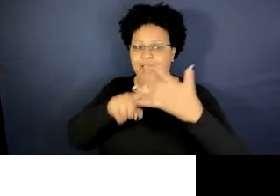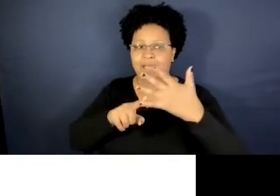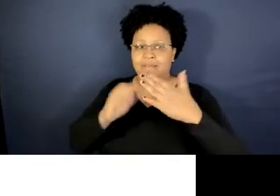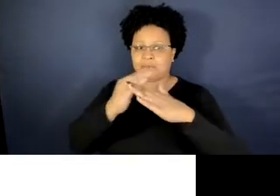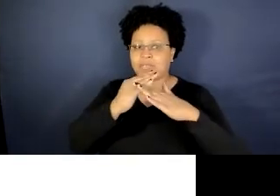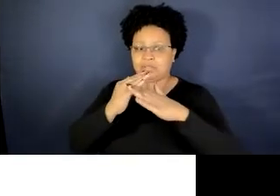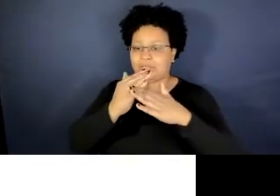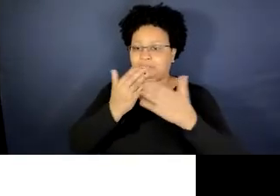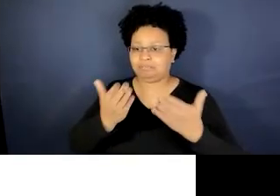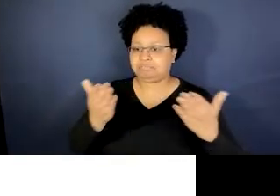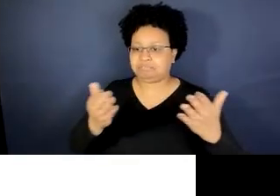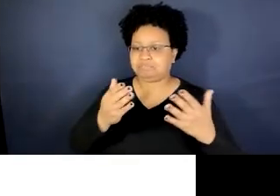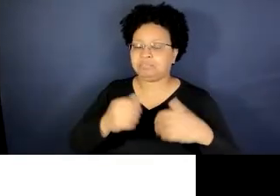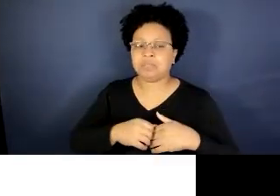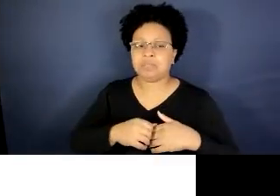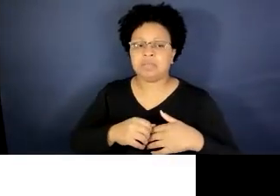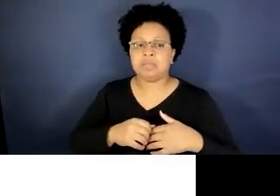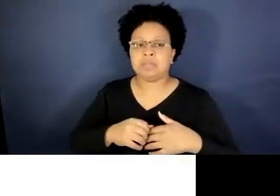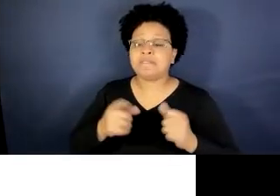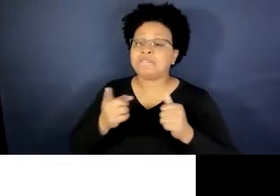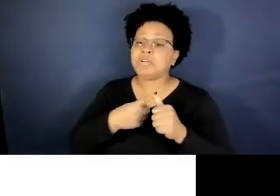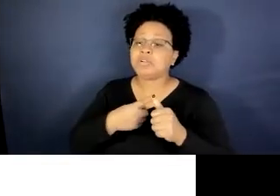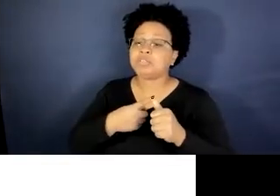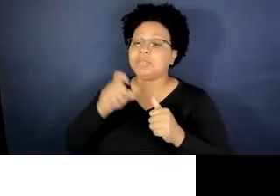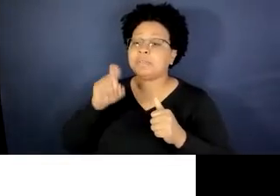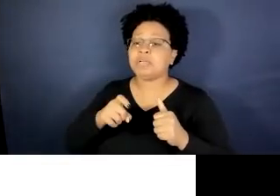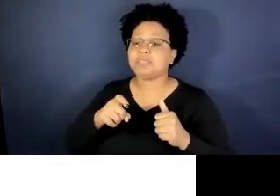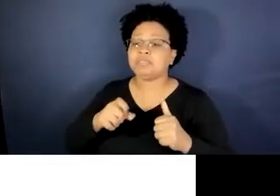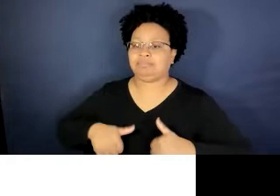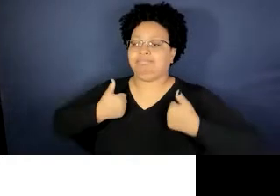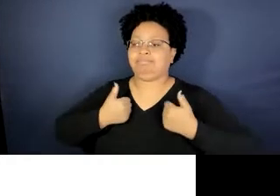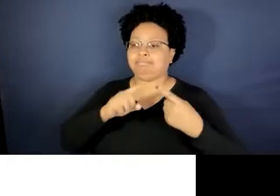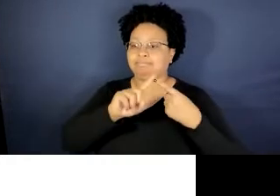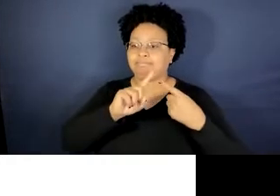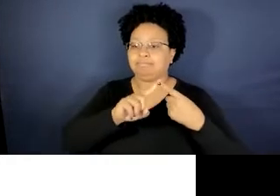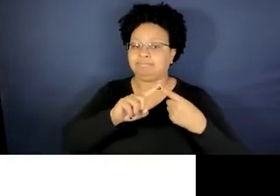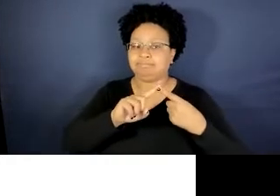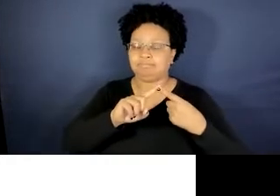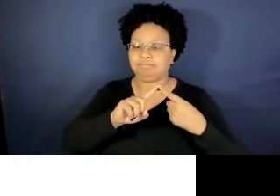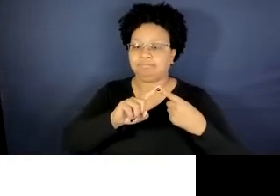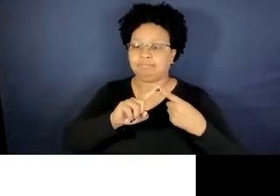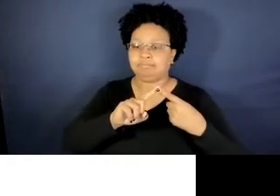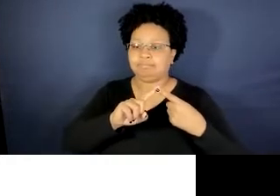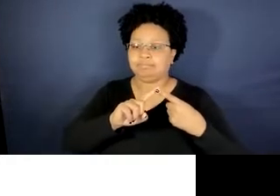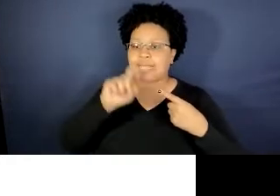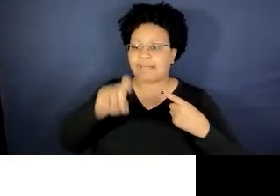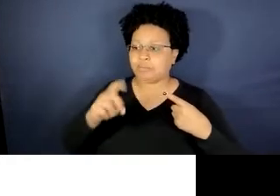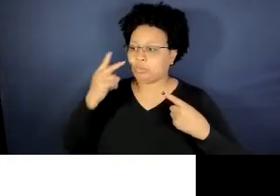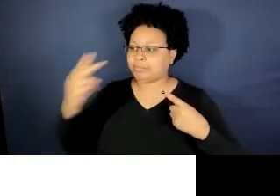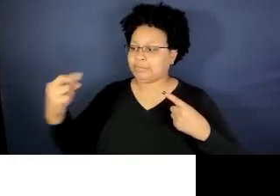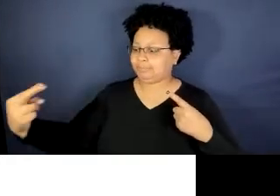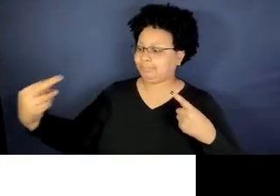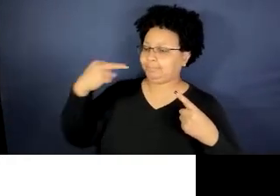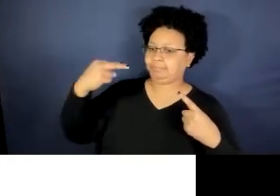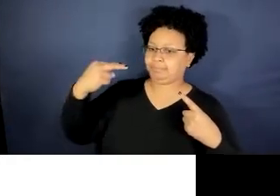with you later on. But first, they had to exist. Now, they had to be seen. They were